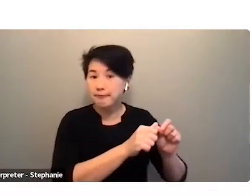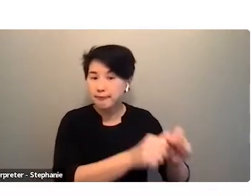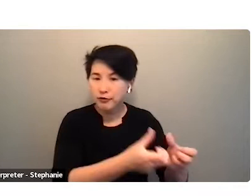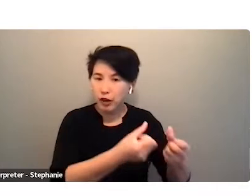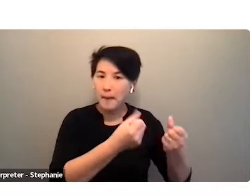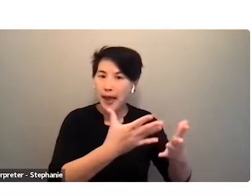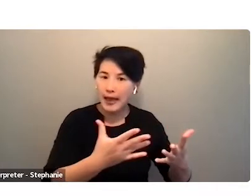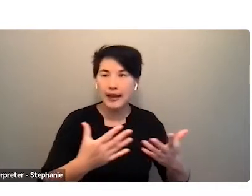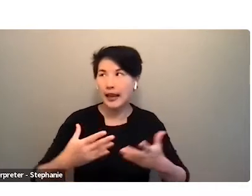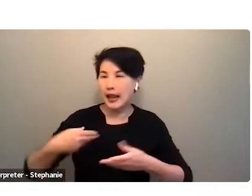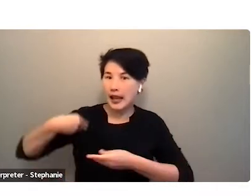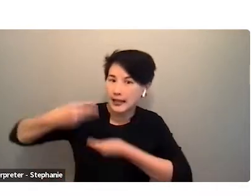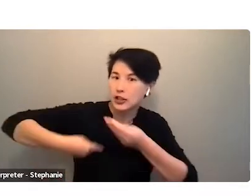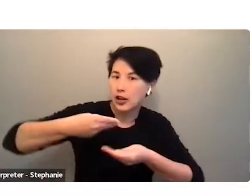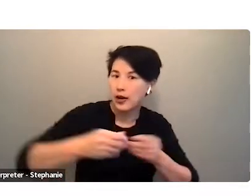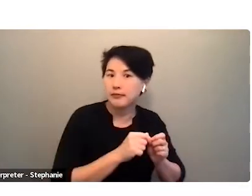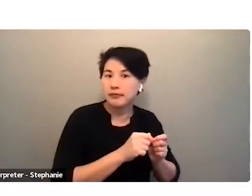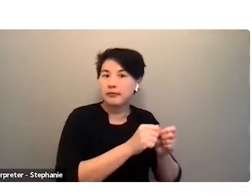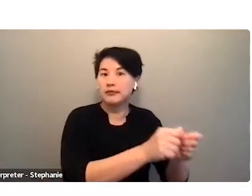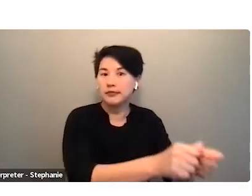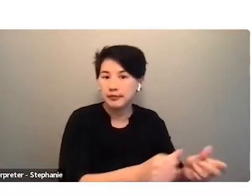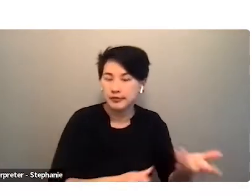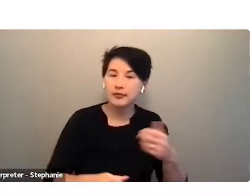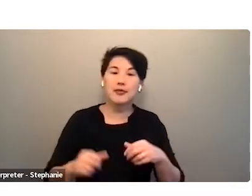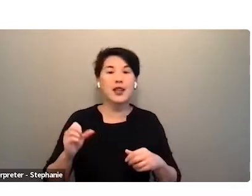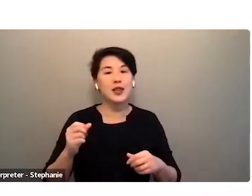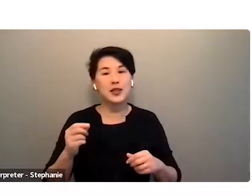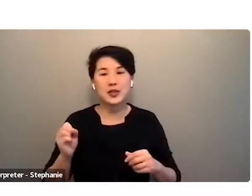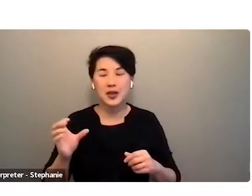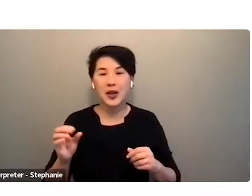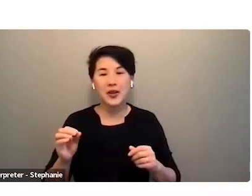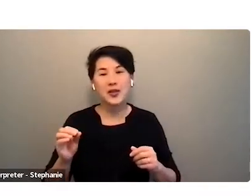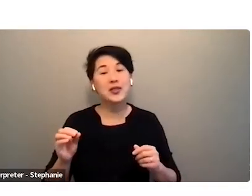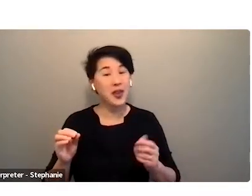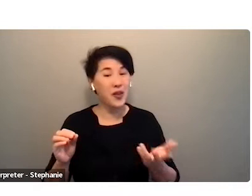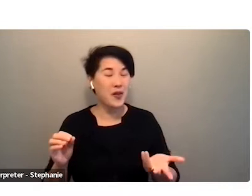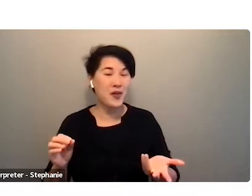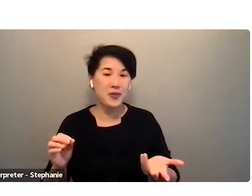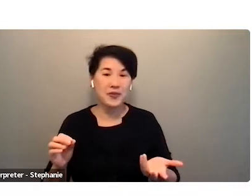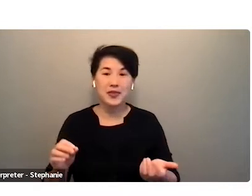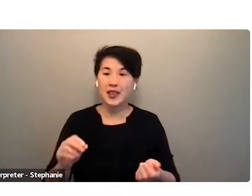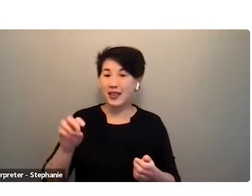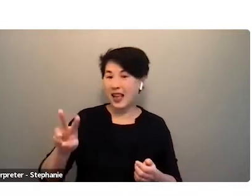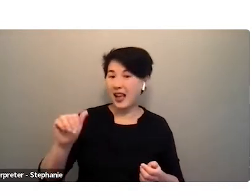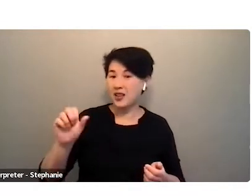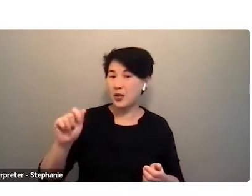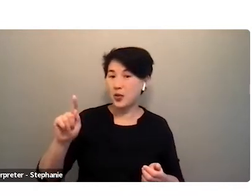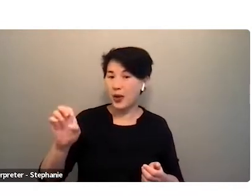very ingredients? Please, you're not making a cake. We're talking about waste, so to